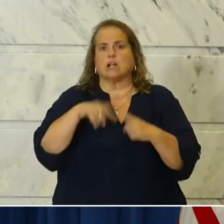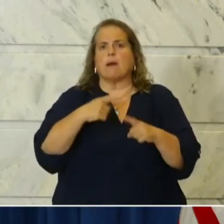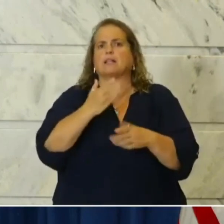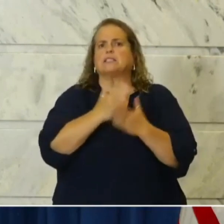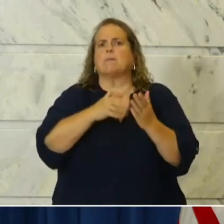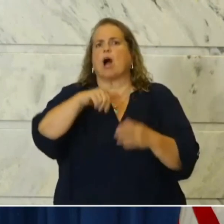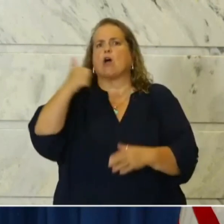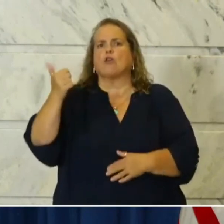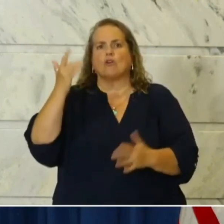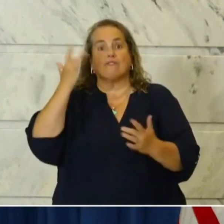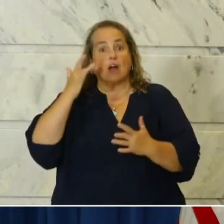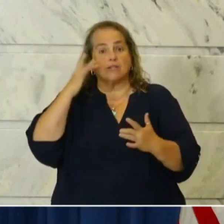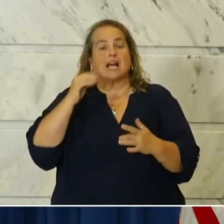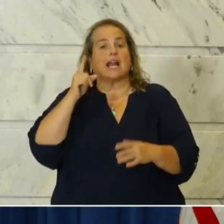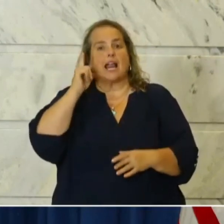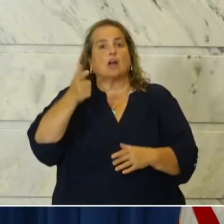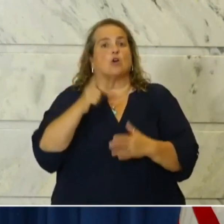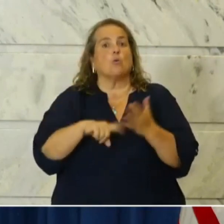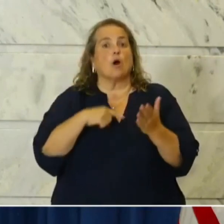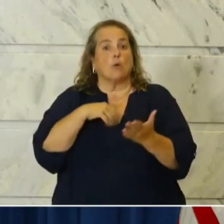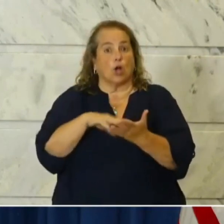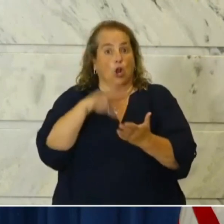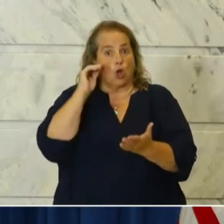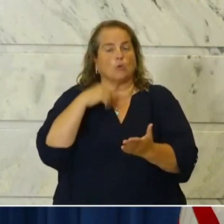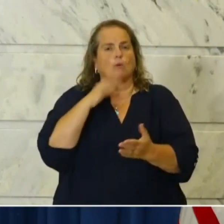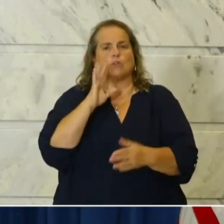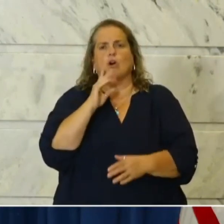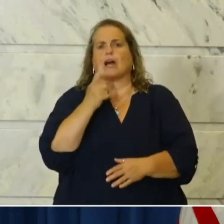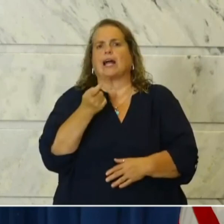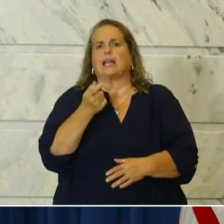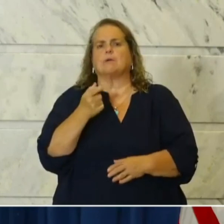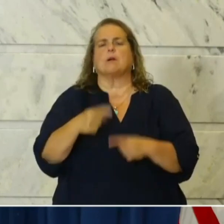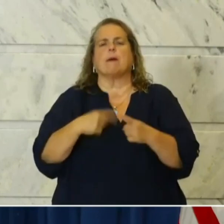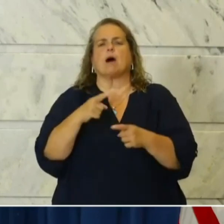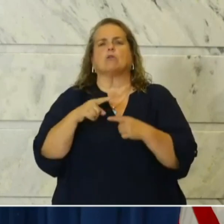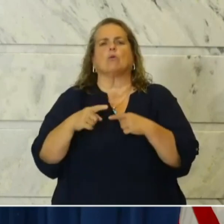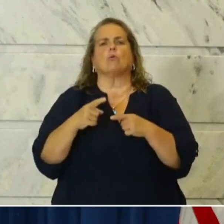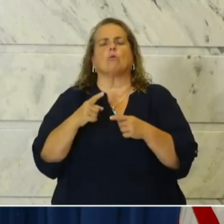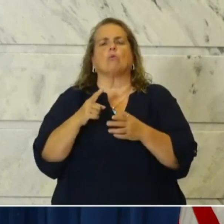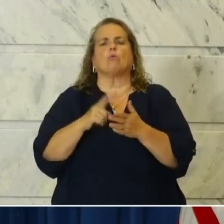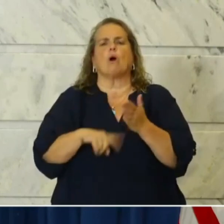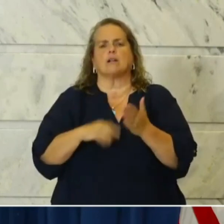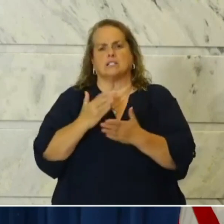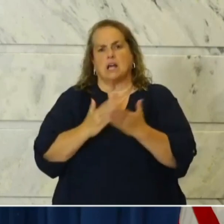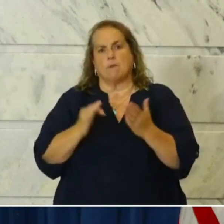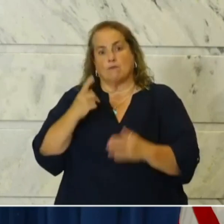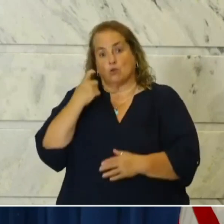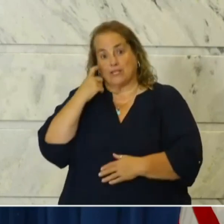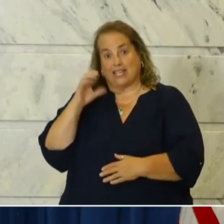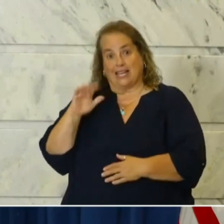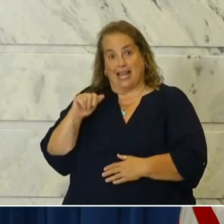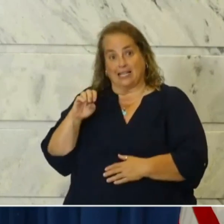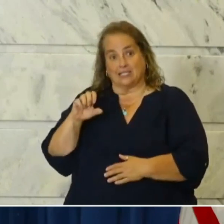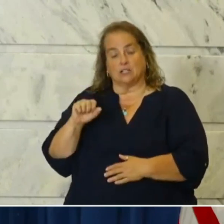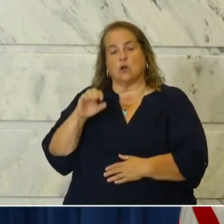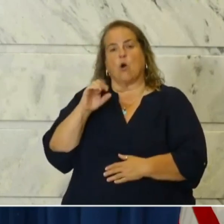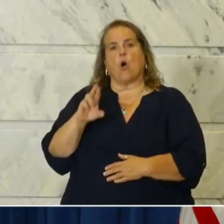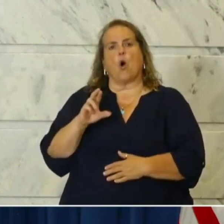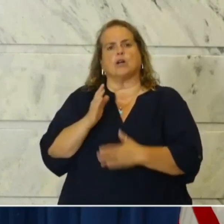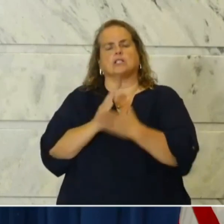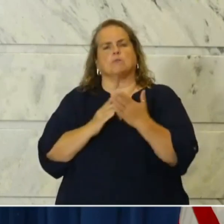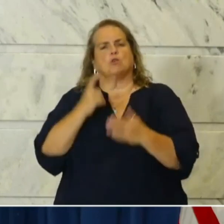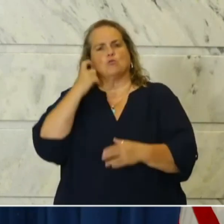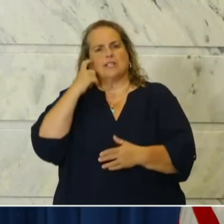and what we had later learned. I'm going to talk a little bit about what either some of the recent cases or even some recent